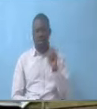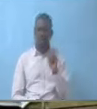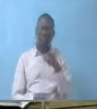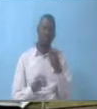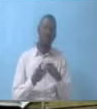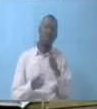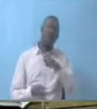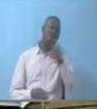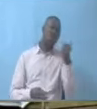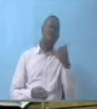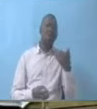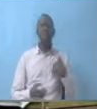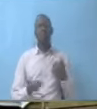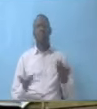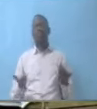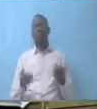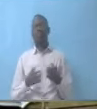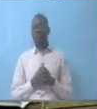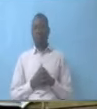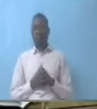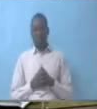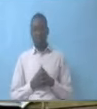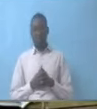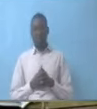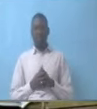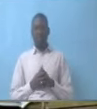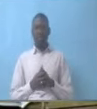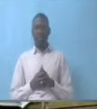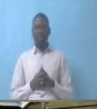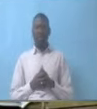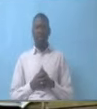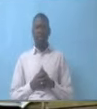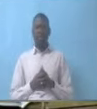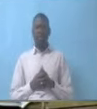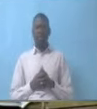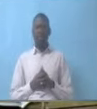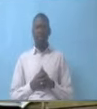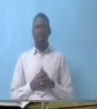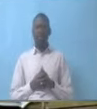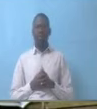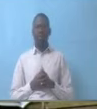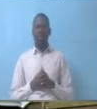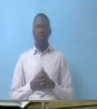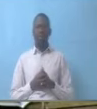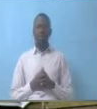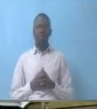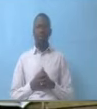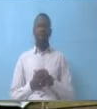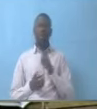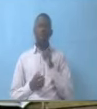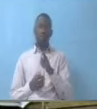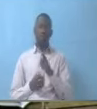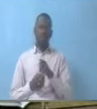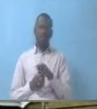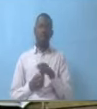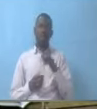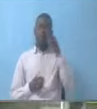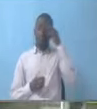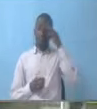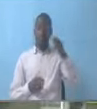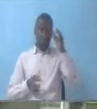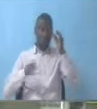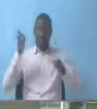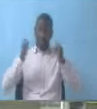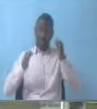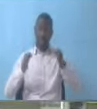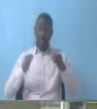Agree. You can name officers, but not individuals. Yes. These were in the schedules. Yes. But the Attorney General was giving